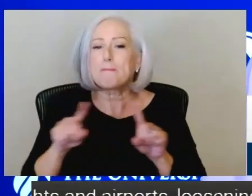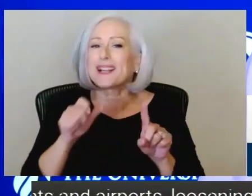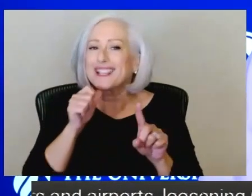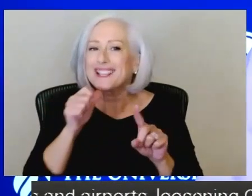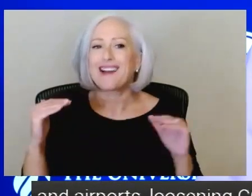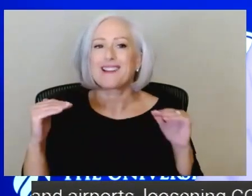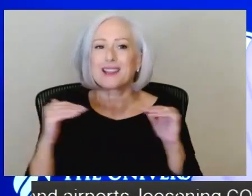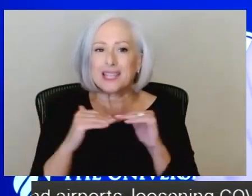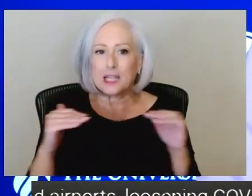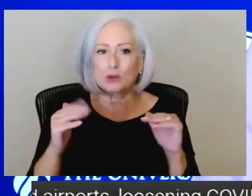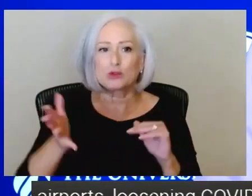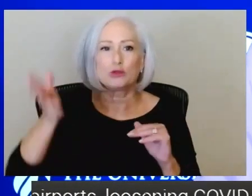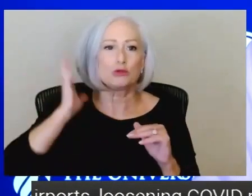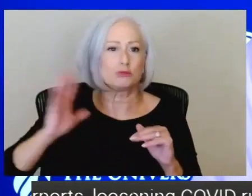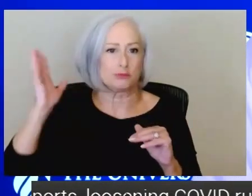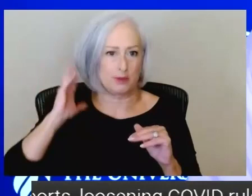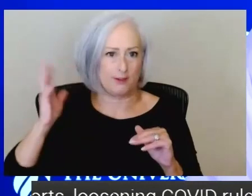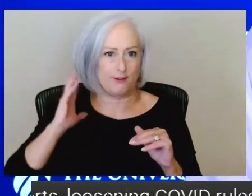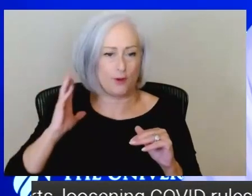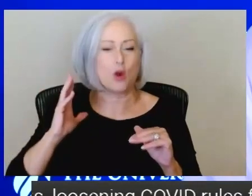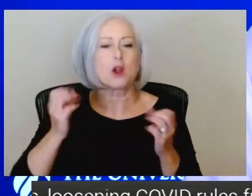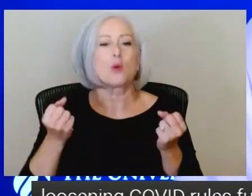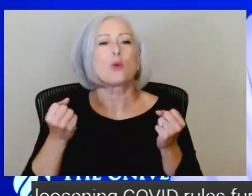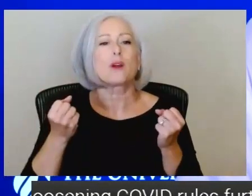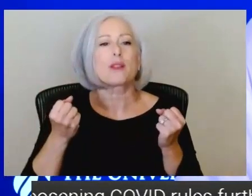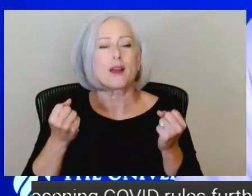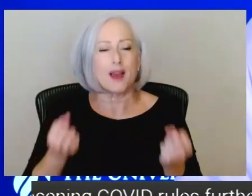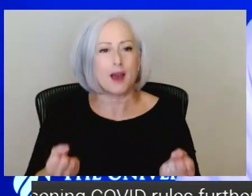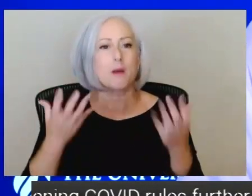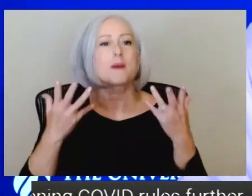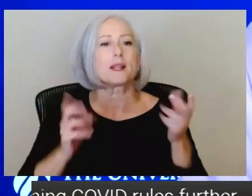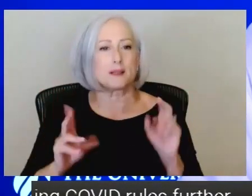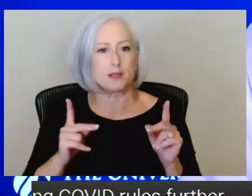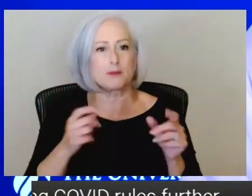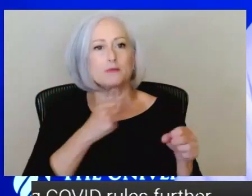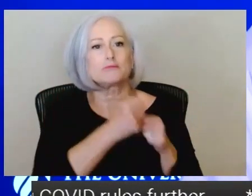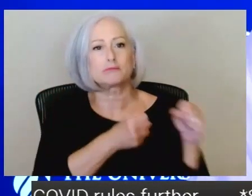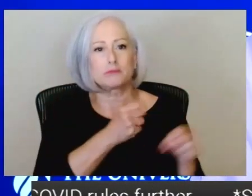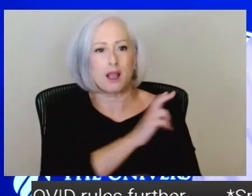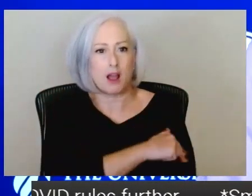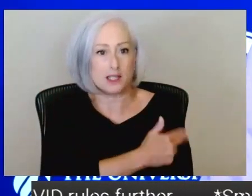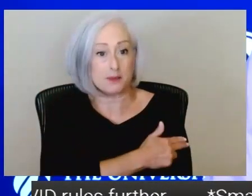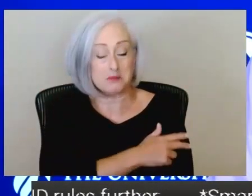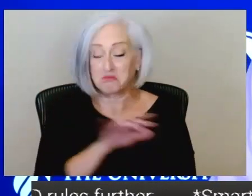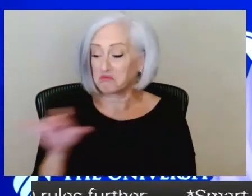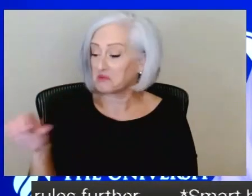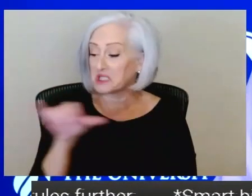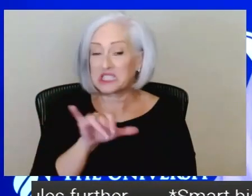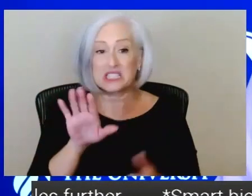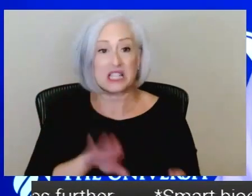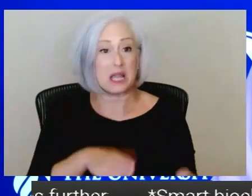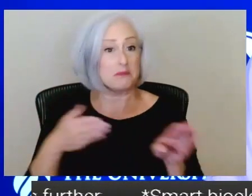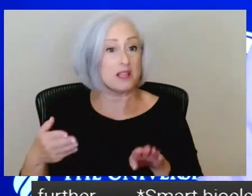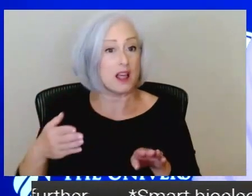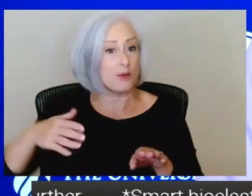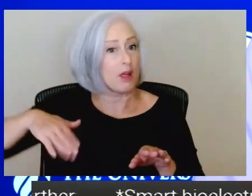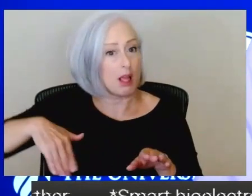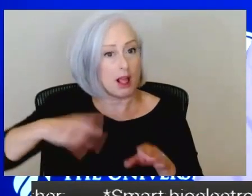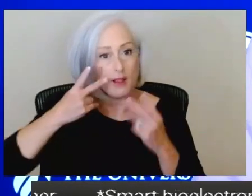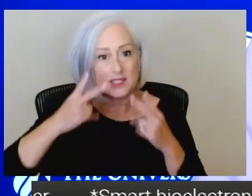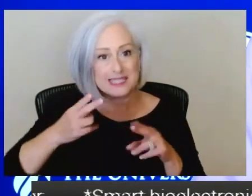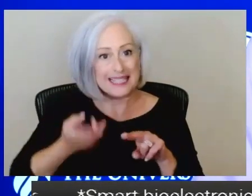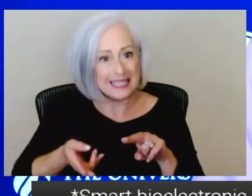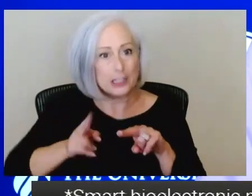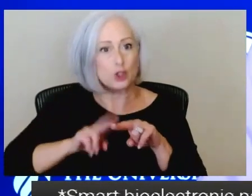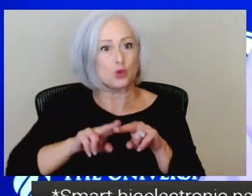seen before with number of cases and hospitalizations. That's good news. Same thing with deaths. We haven't really seen the increase in deaths yet at this point in time.